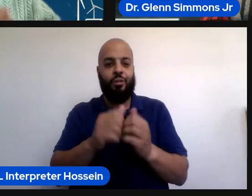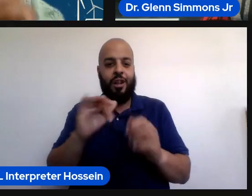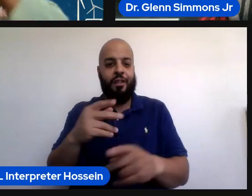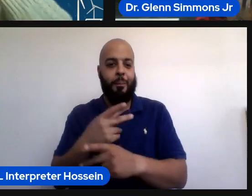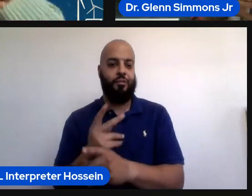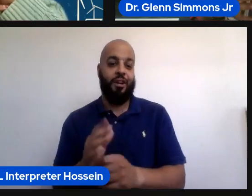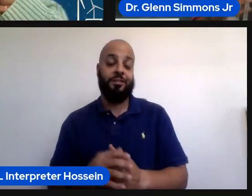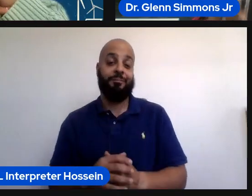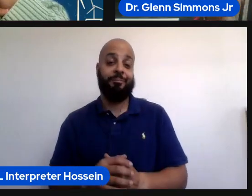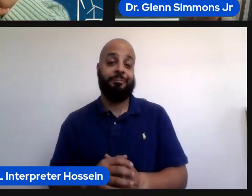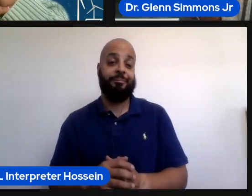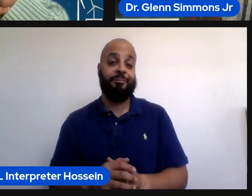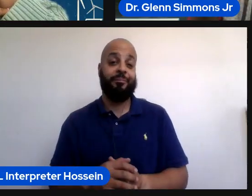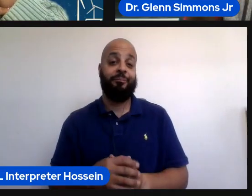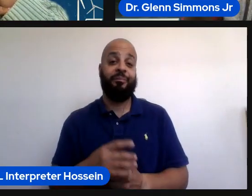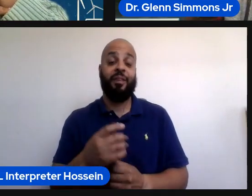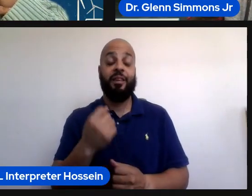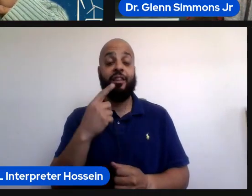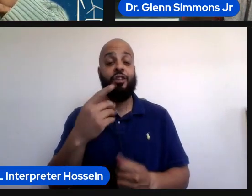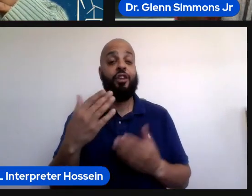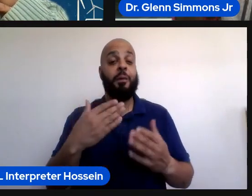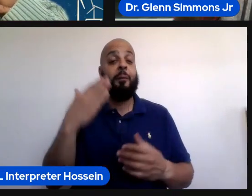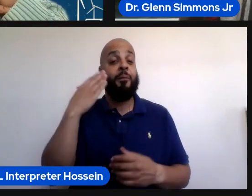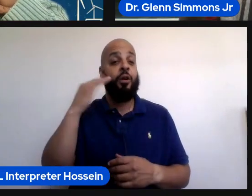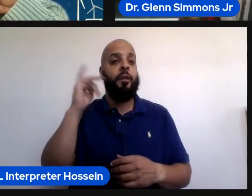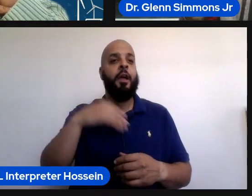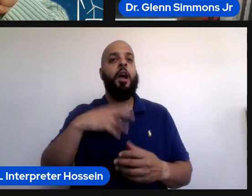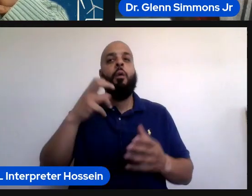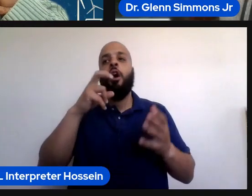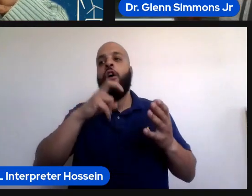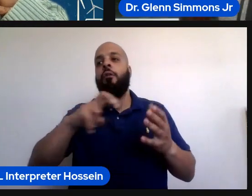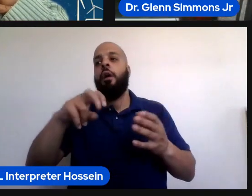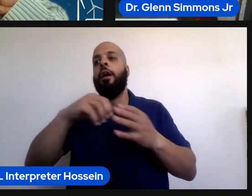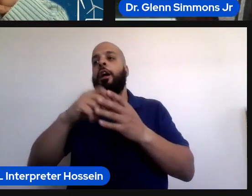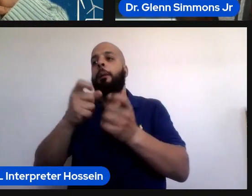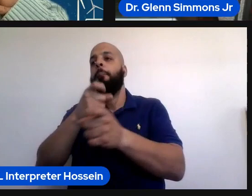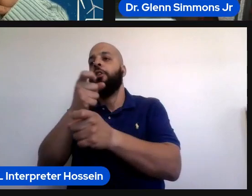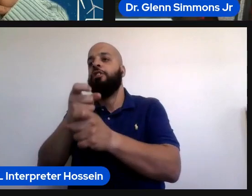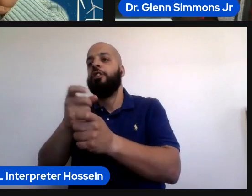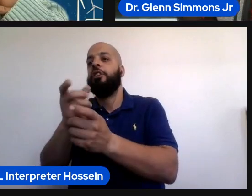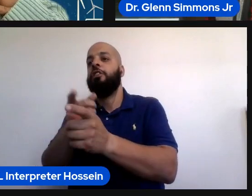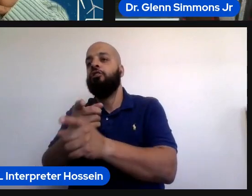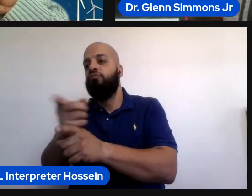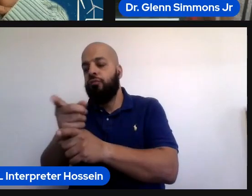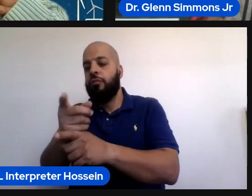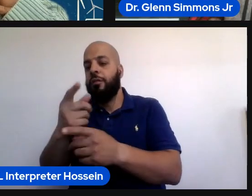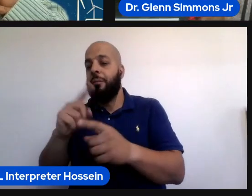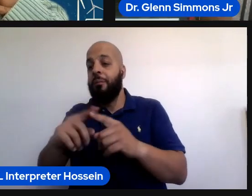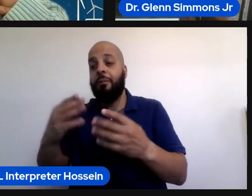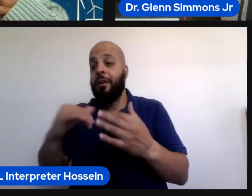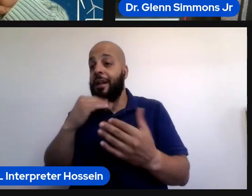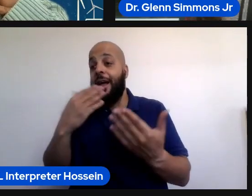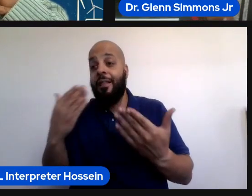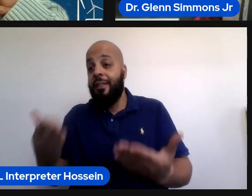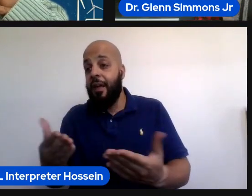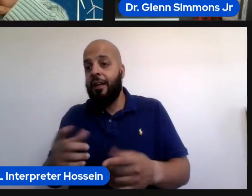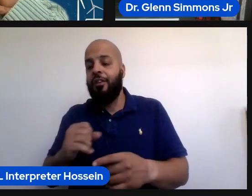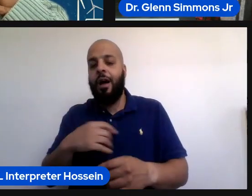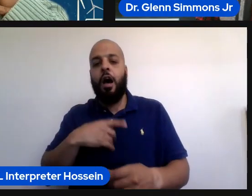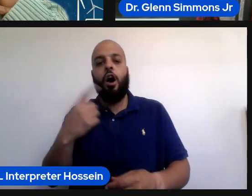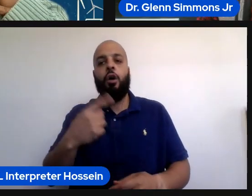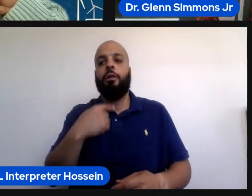Right. But you may know that I want to go into a particular industry that may not even exist. Mm-hmm. So I always advocate